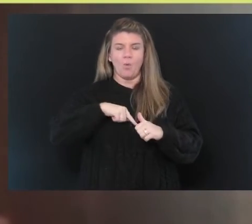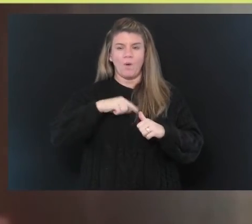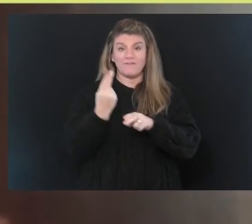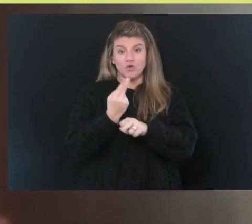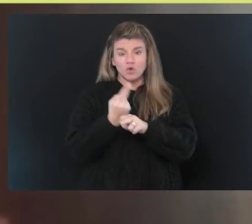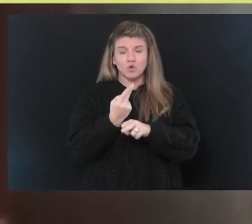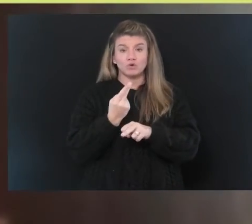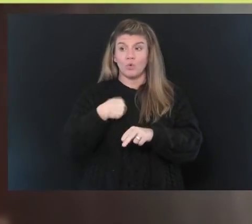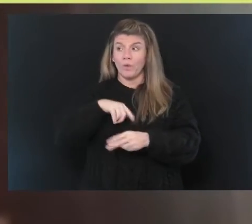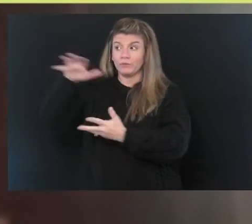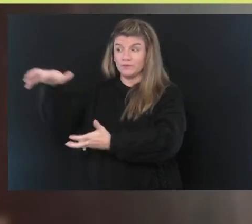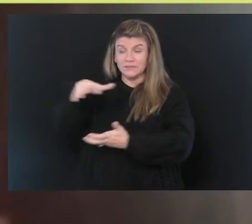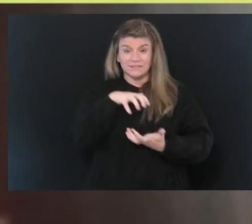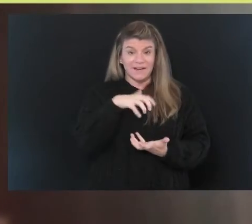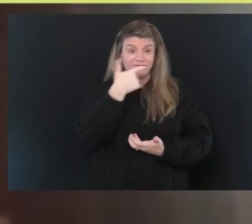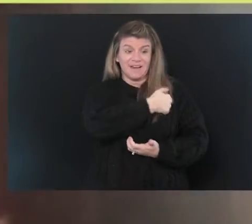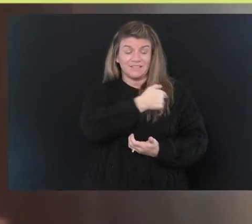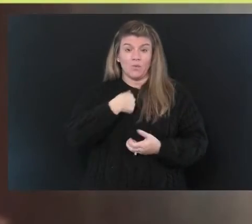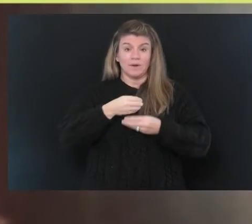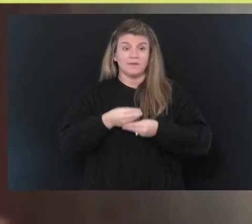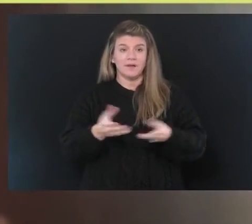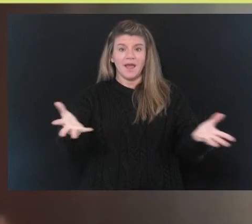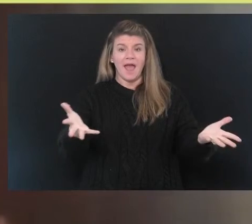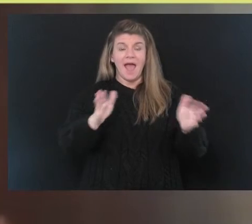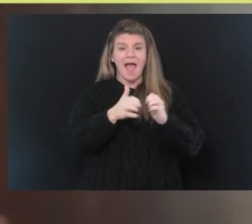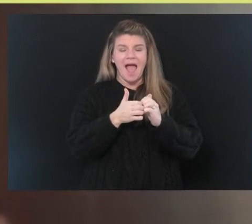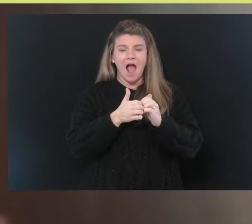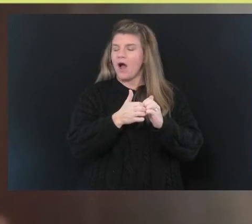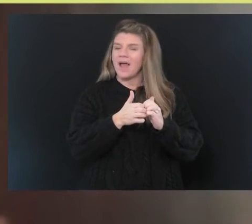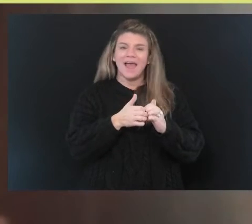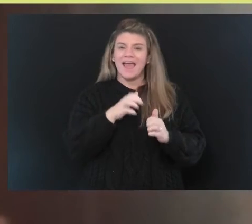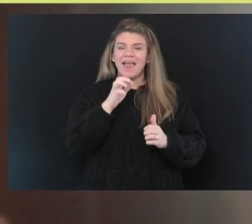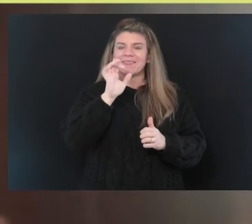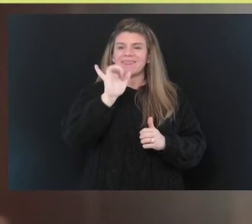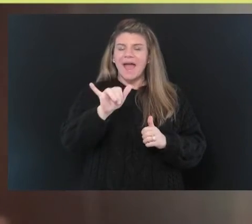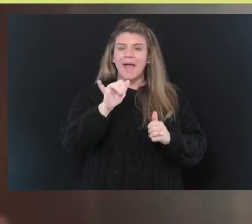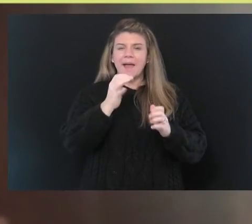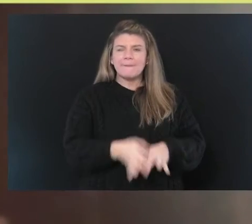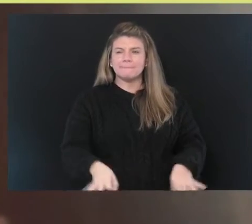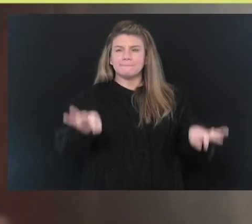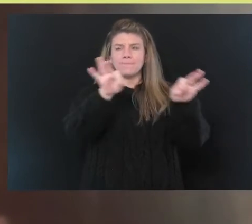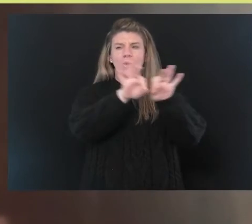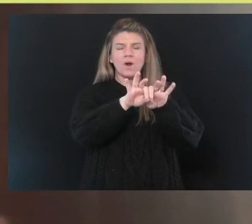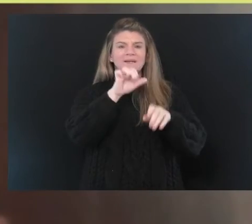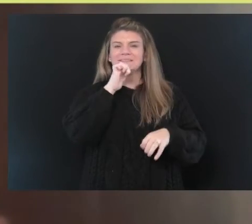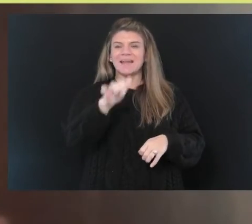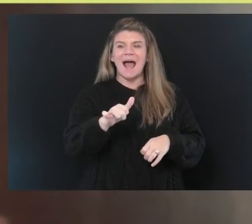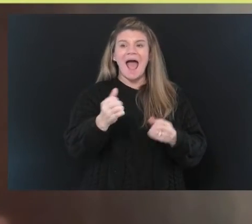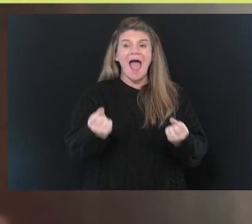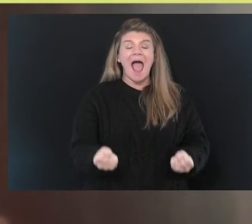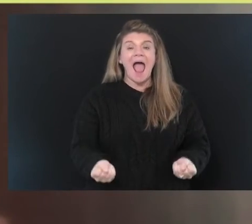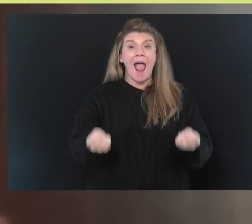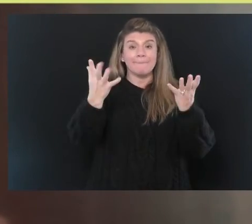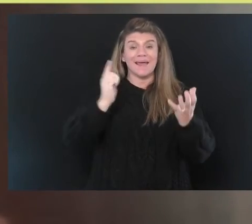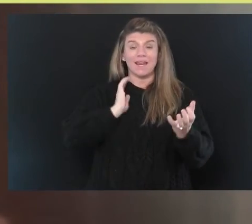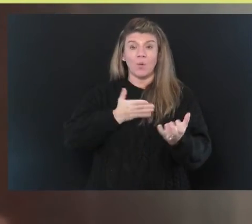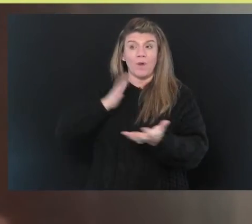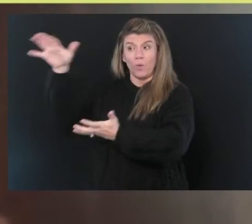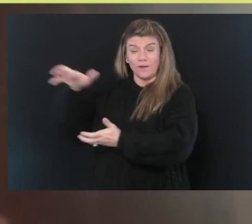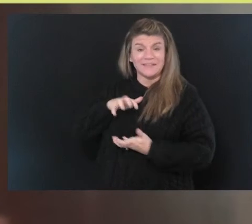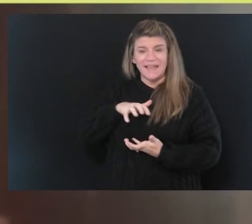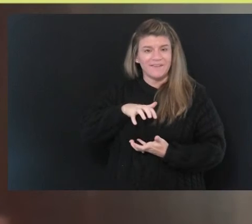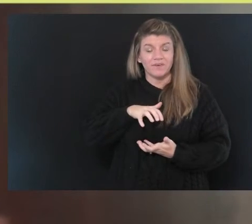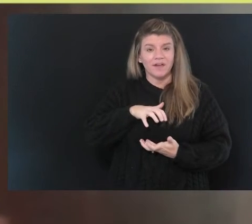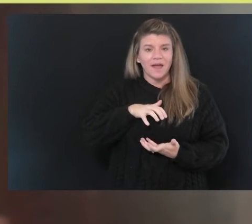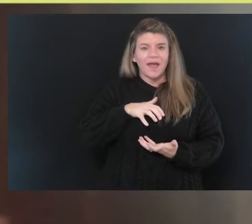received. Remember, we've said before, it's not how many vaccines you receive, it's how many vaccinations that we do. So it's really